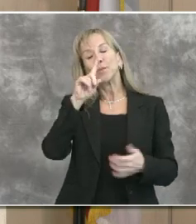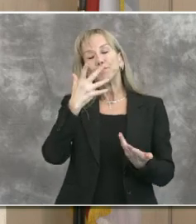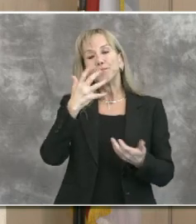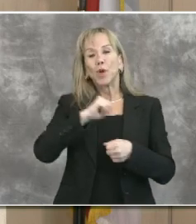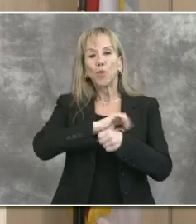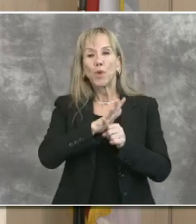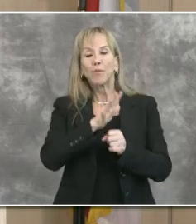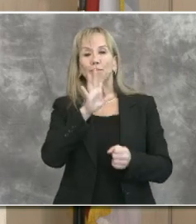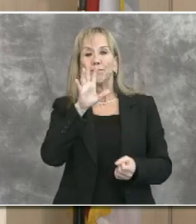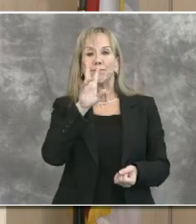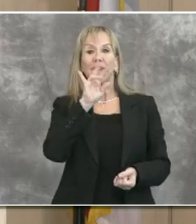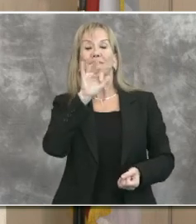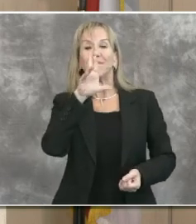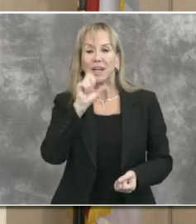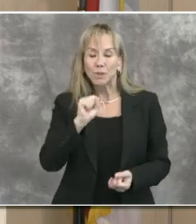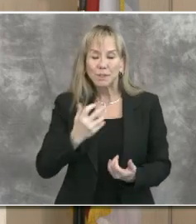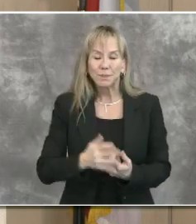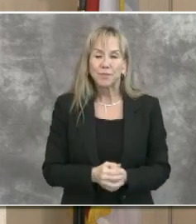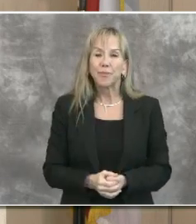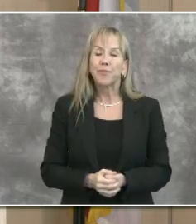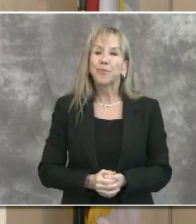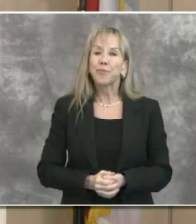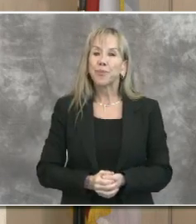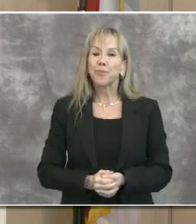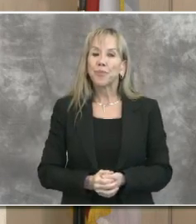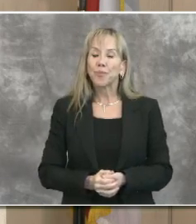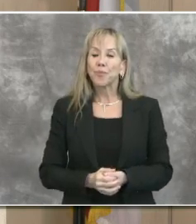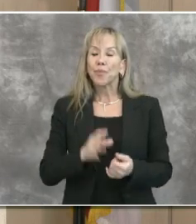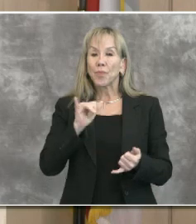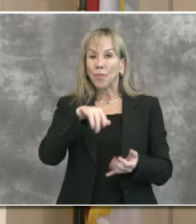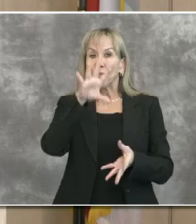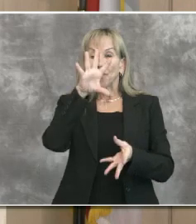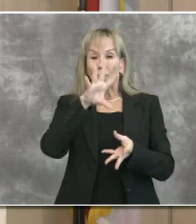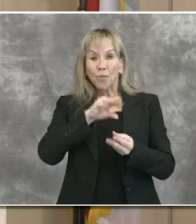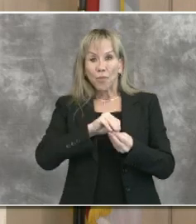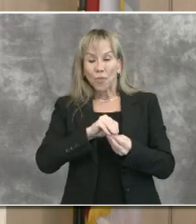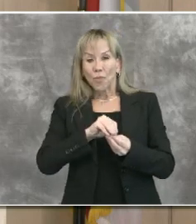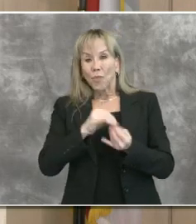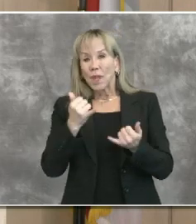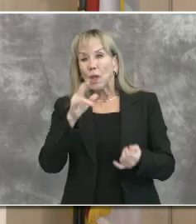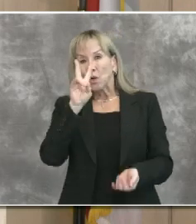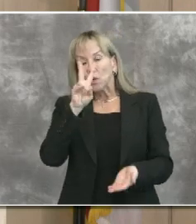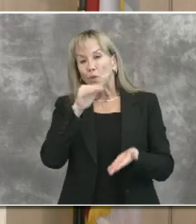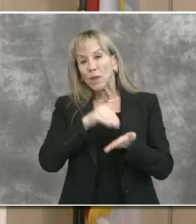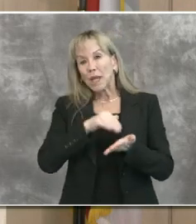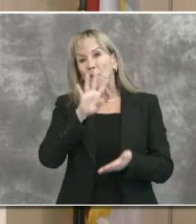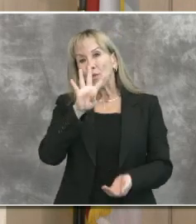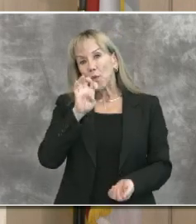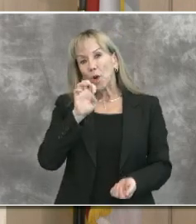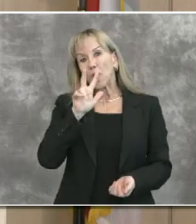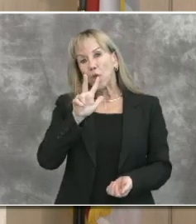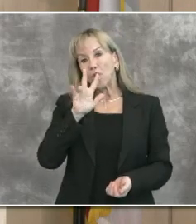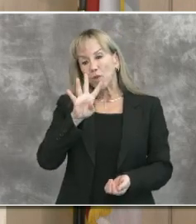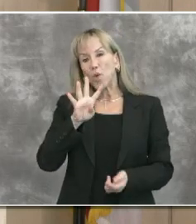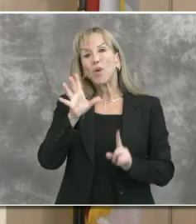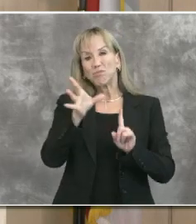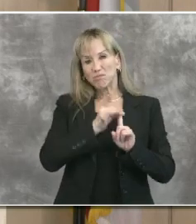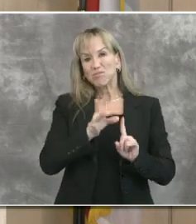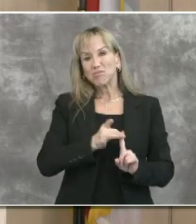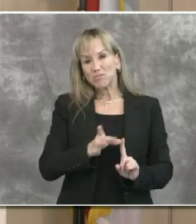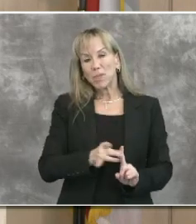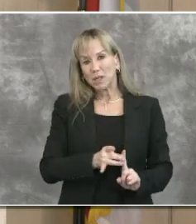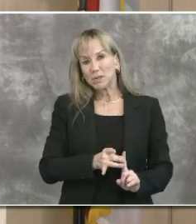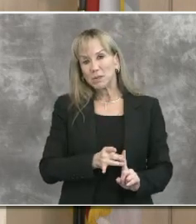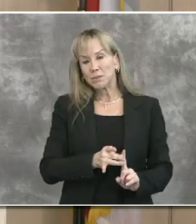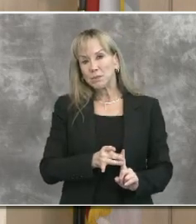coronavirus COVID-2. And this includes the current total of 2,434 positive tests,